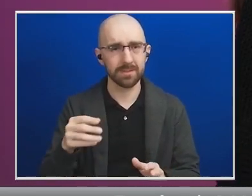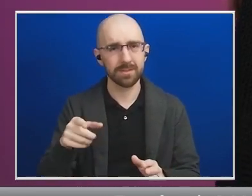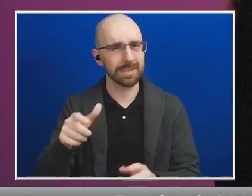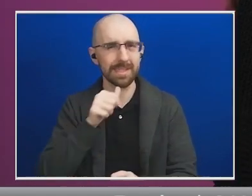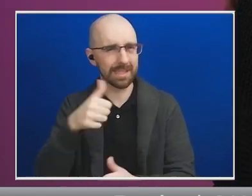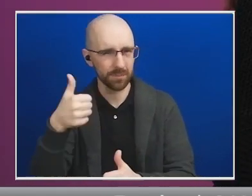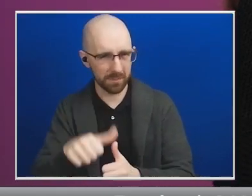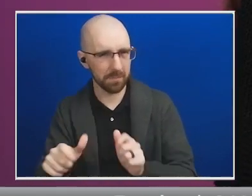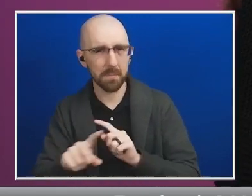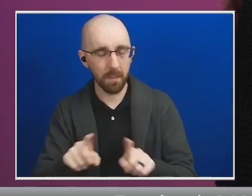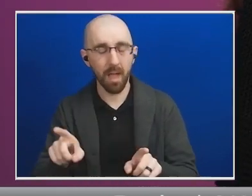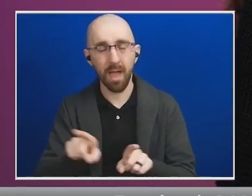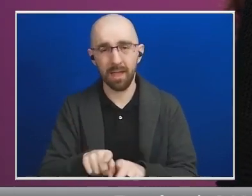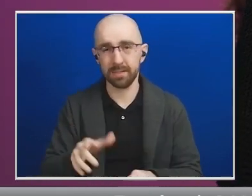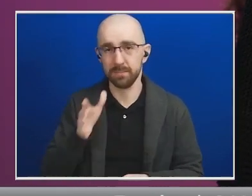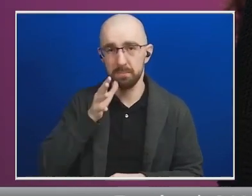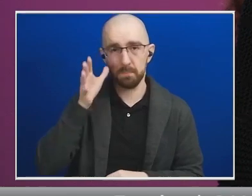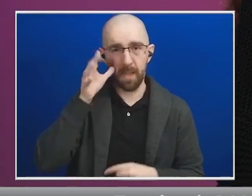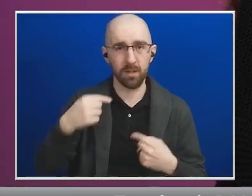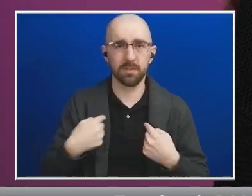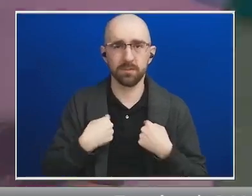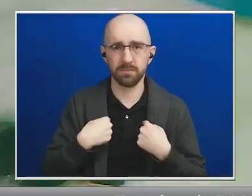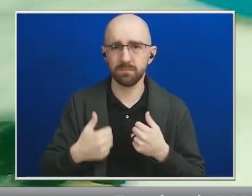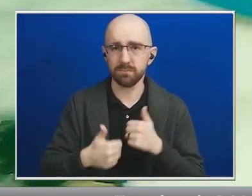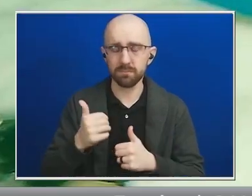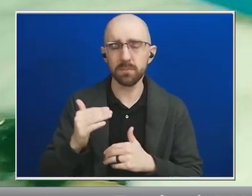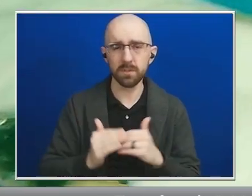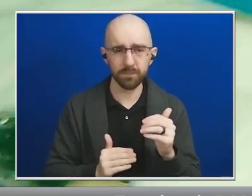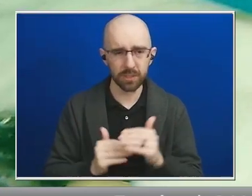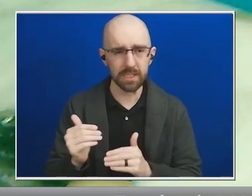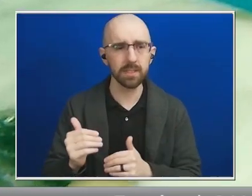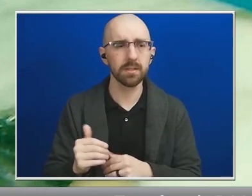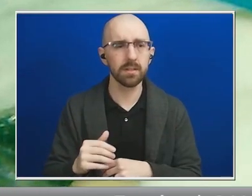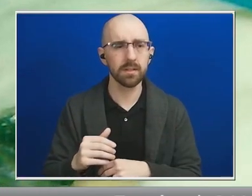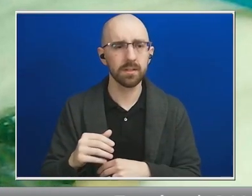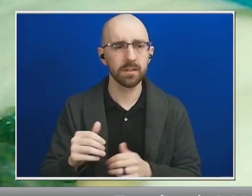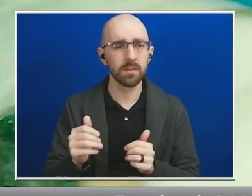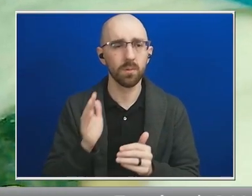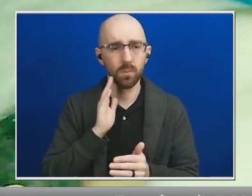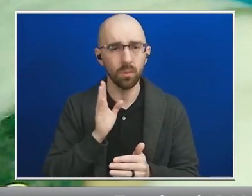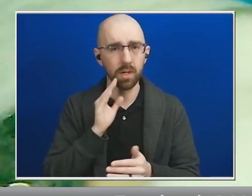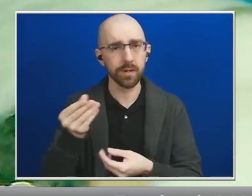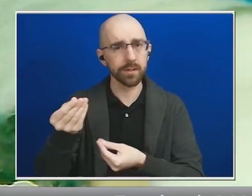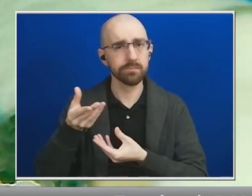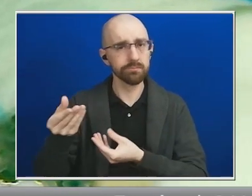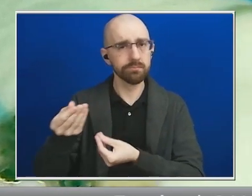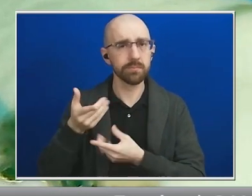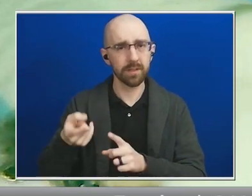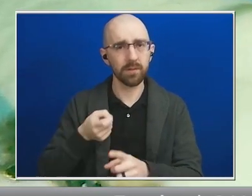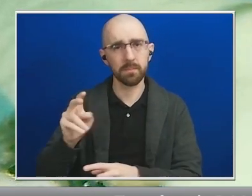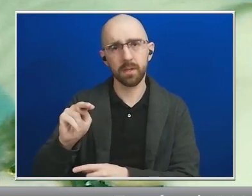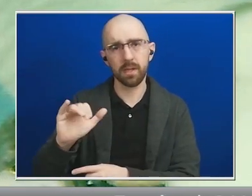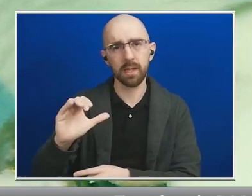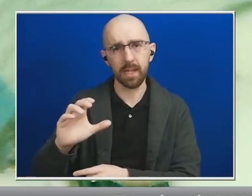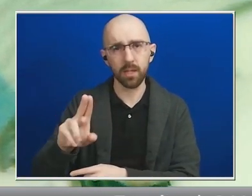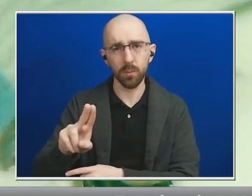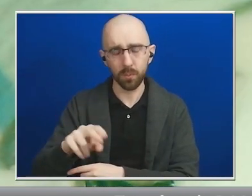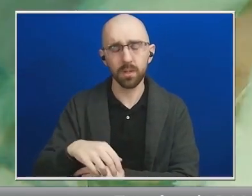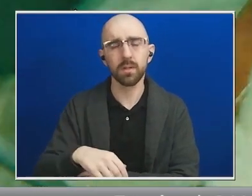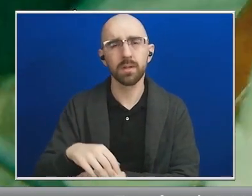and that's what's most comforting, and would get updates from the NICU in Missouri,